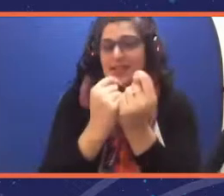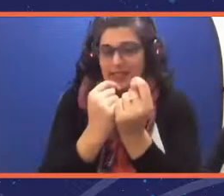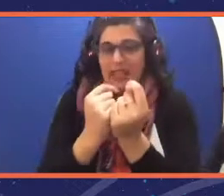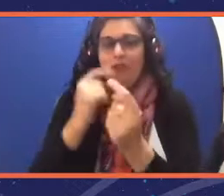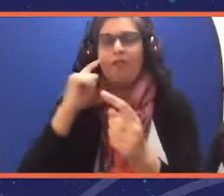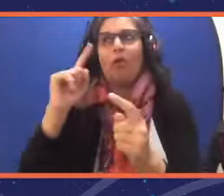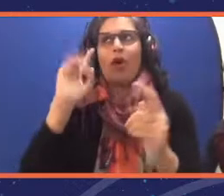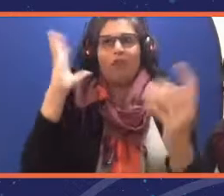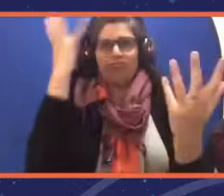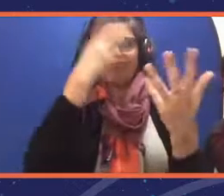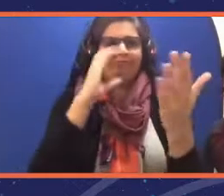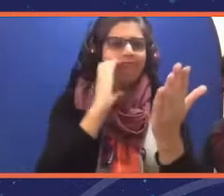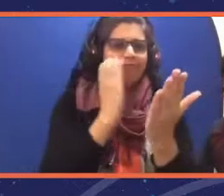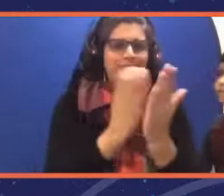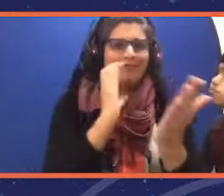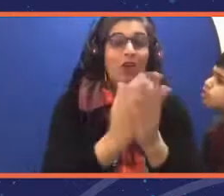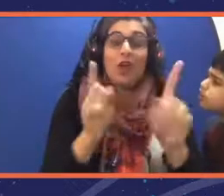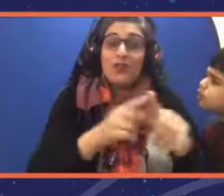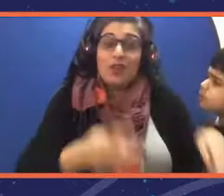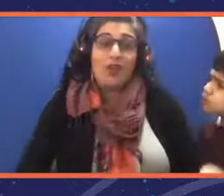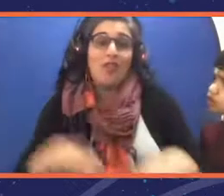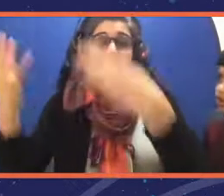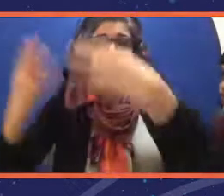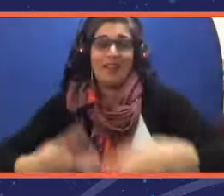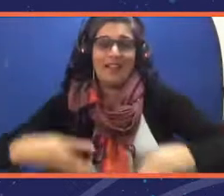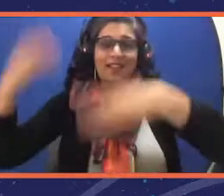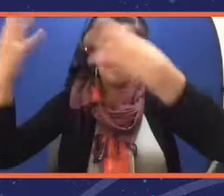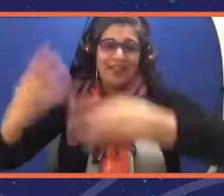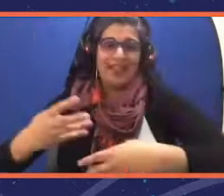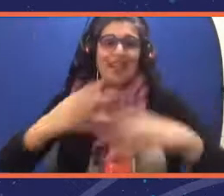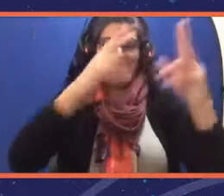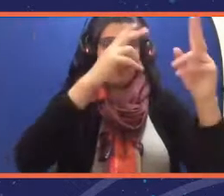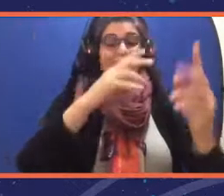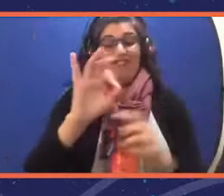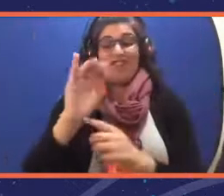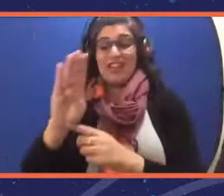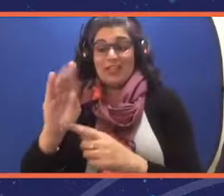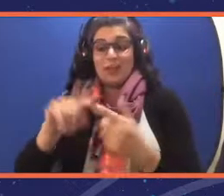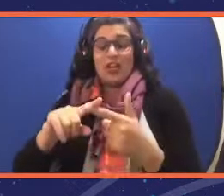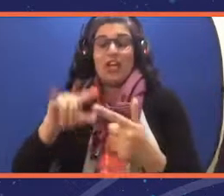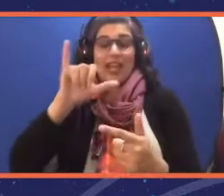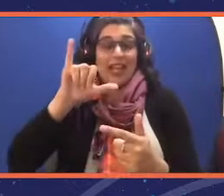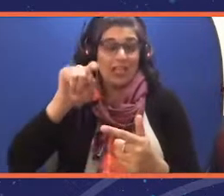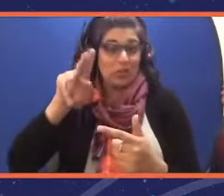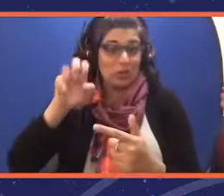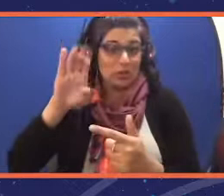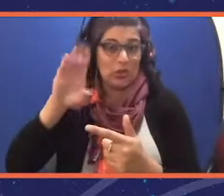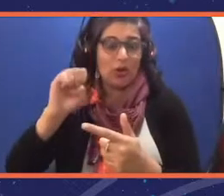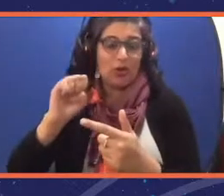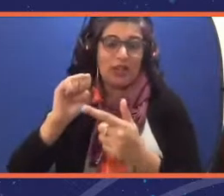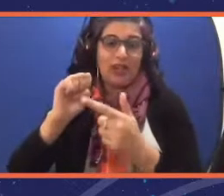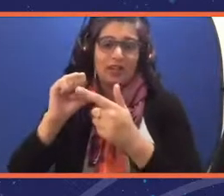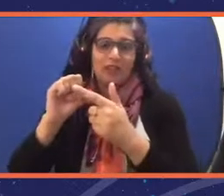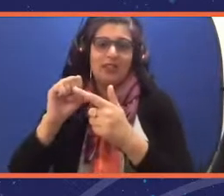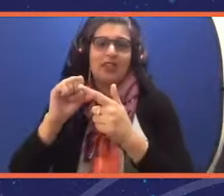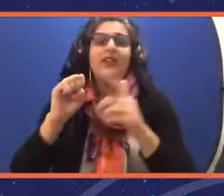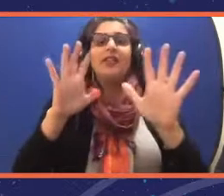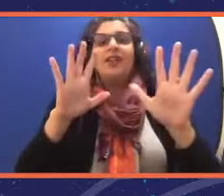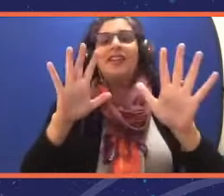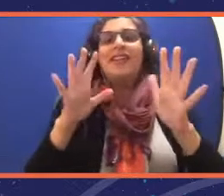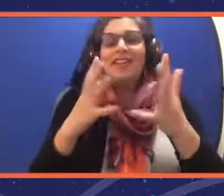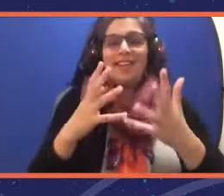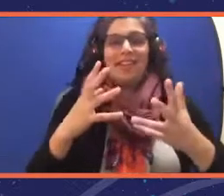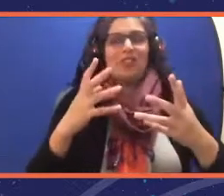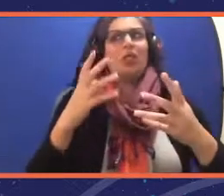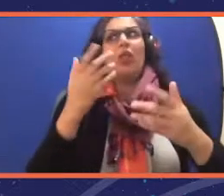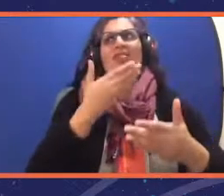And we are also live streaming this event on Facebook and YouTube. So shout out to all of our folks watching live through those streams, and